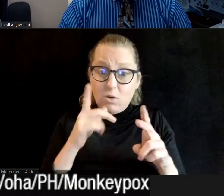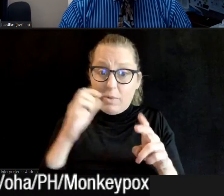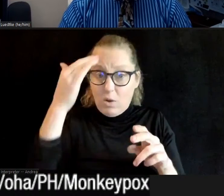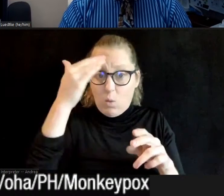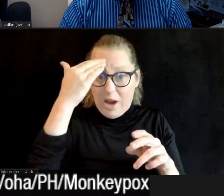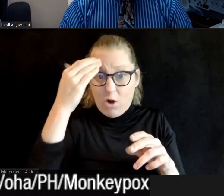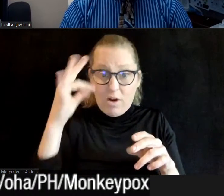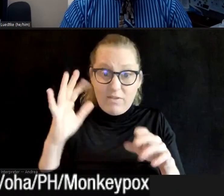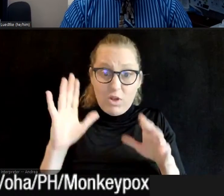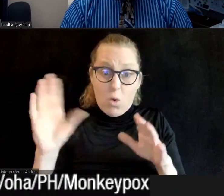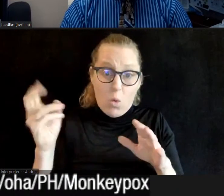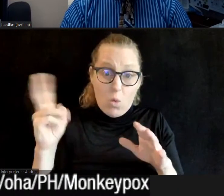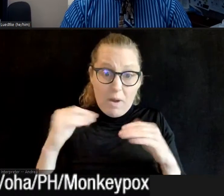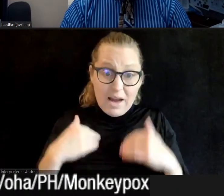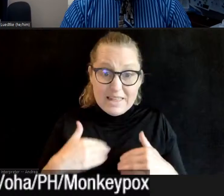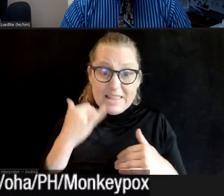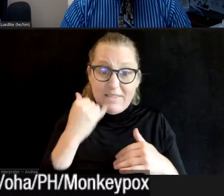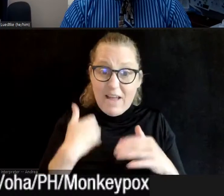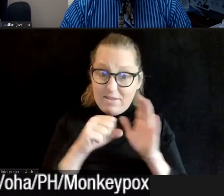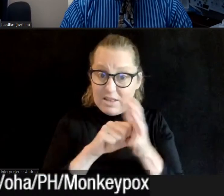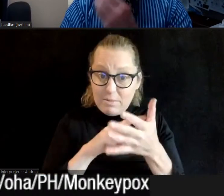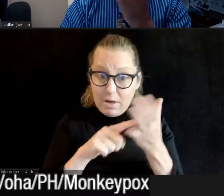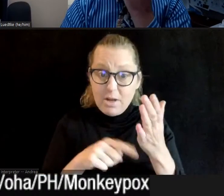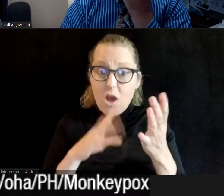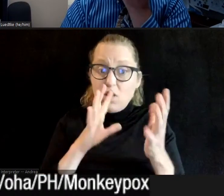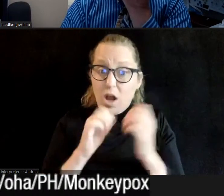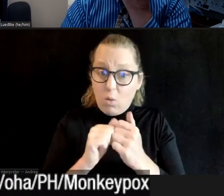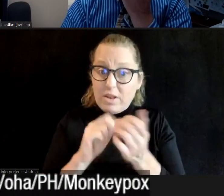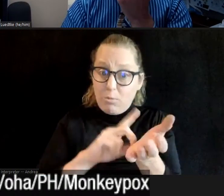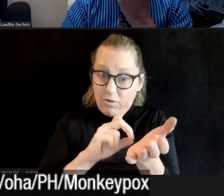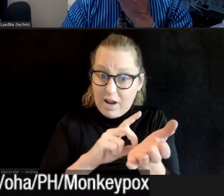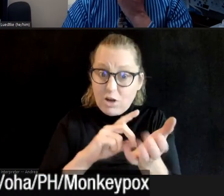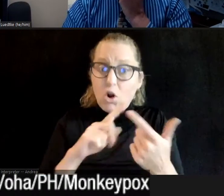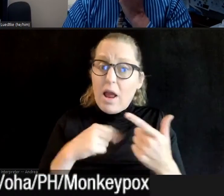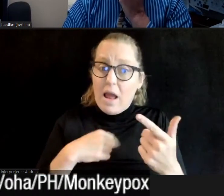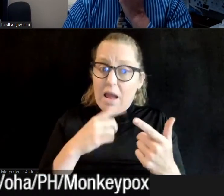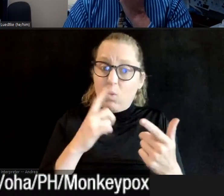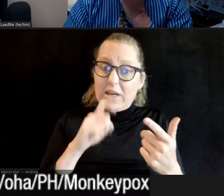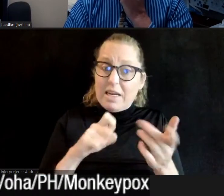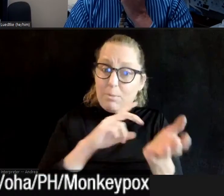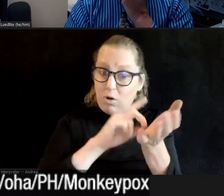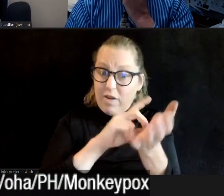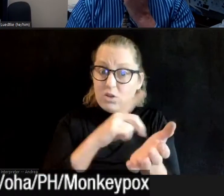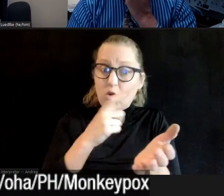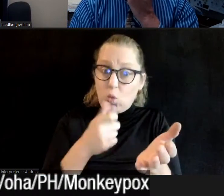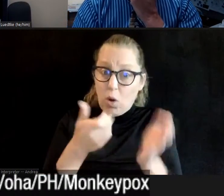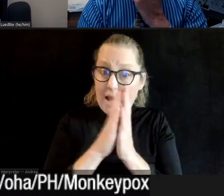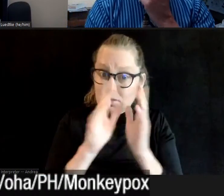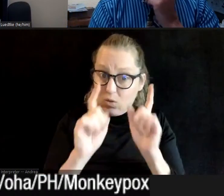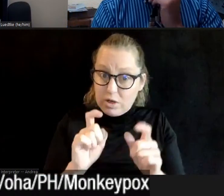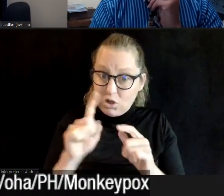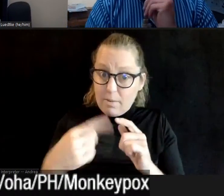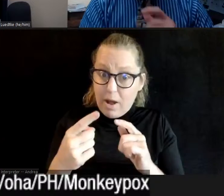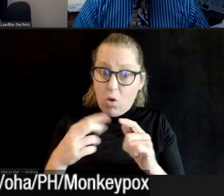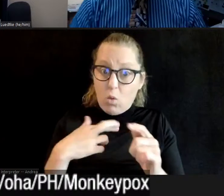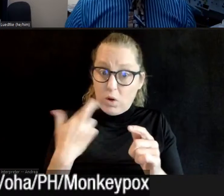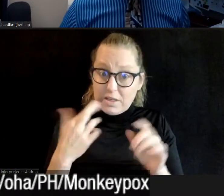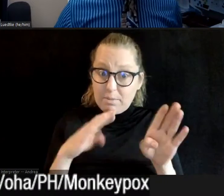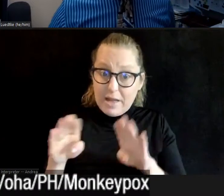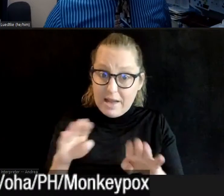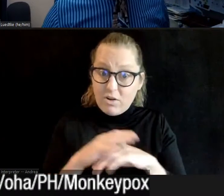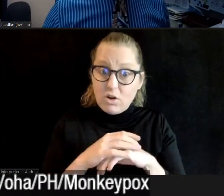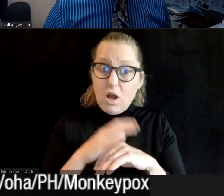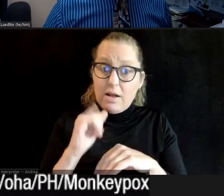bodies. If they're having symptoms, talk to a provider, and we need providers to ask questions about risk behaviors,